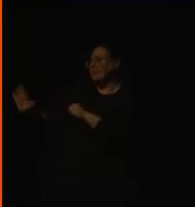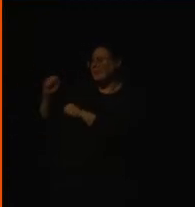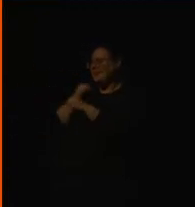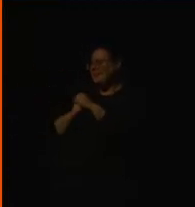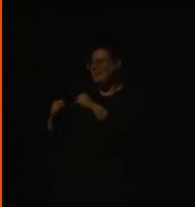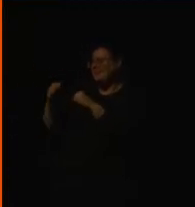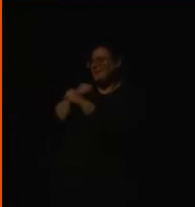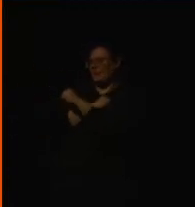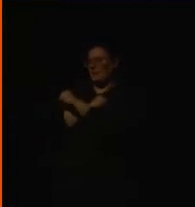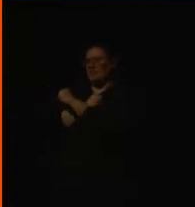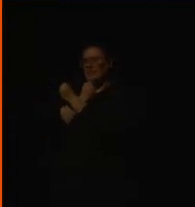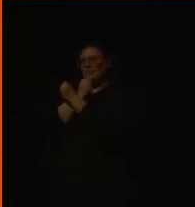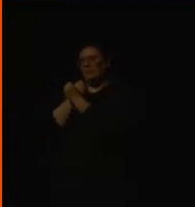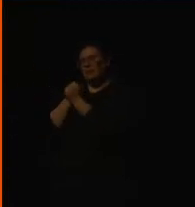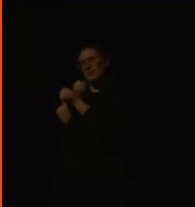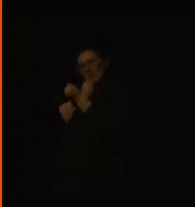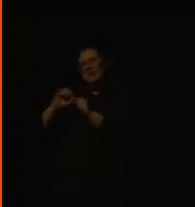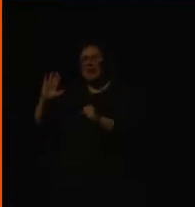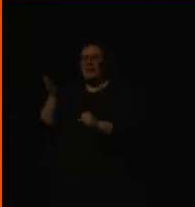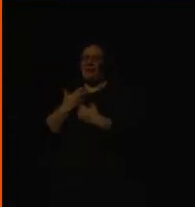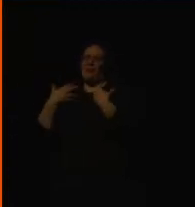to save our health care.